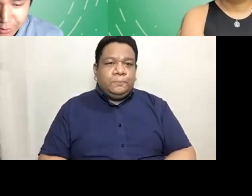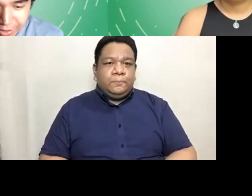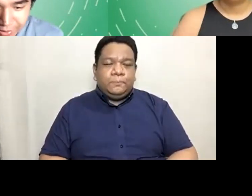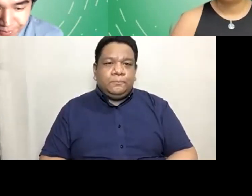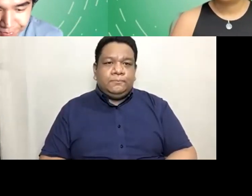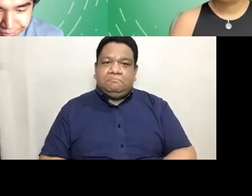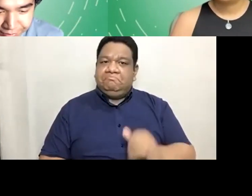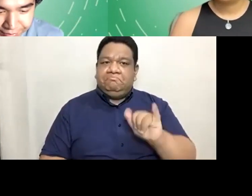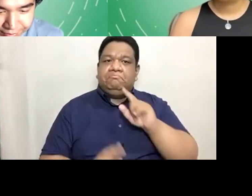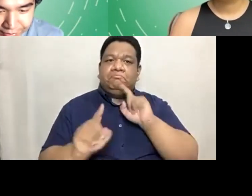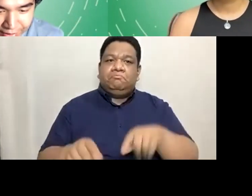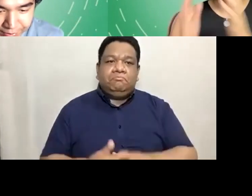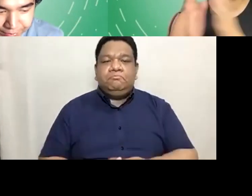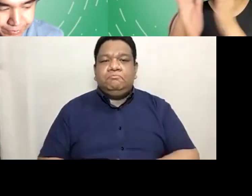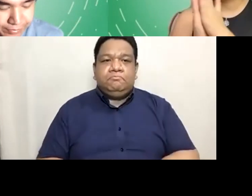that's what I would say.